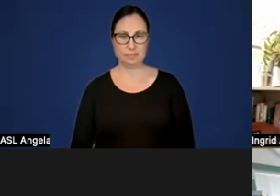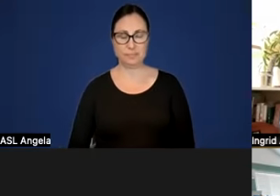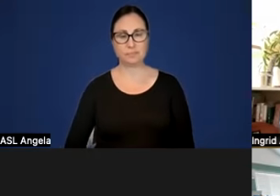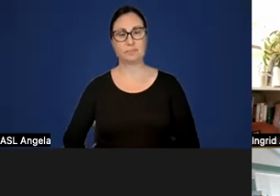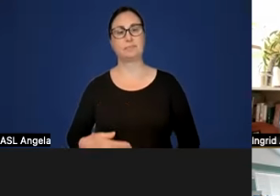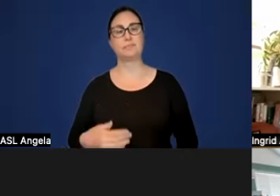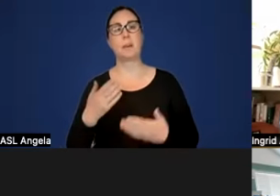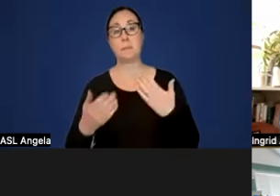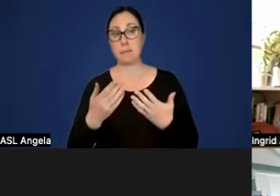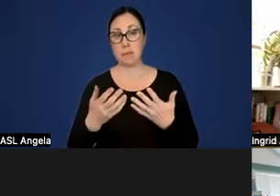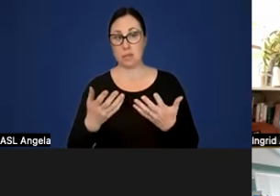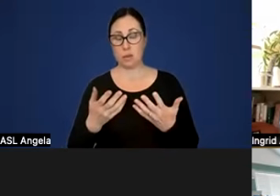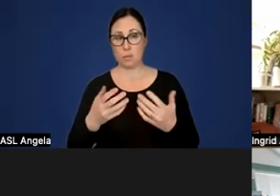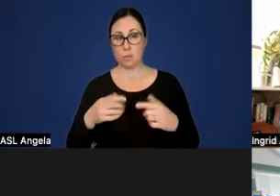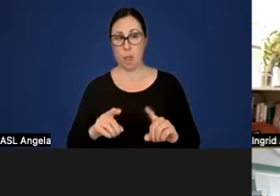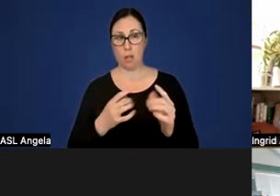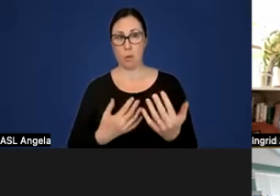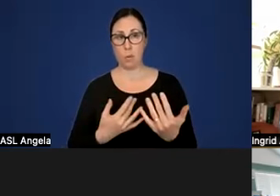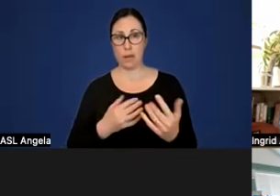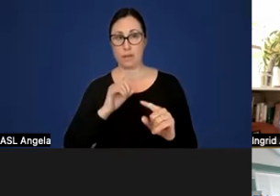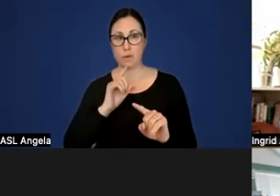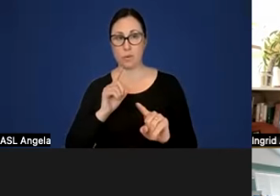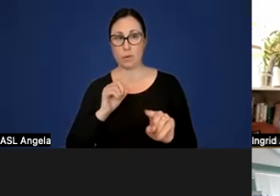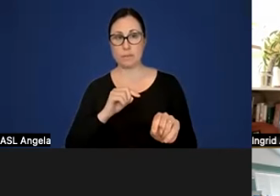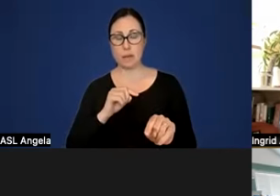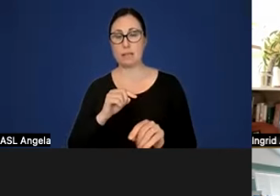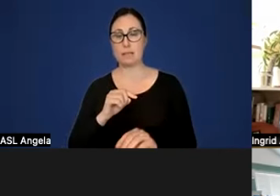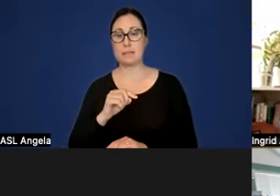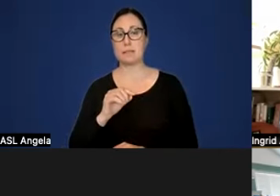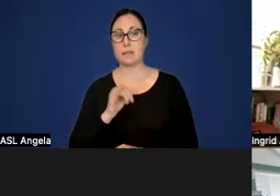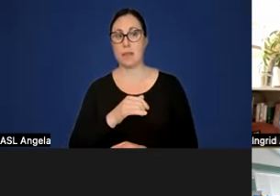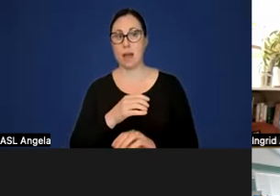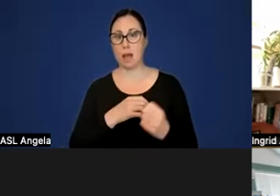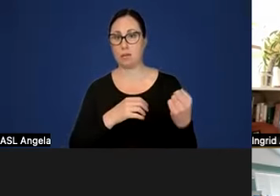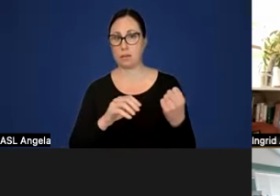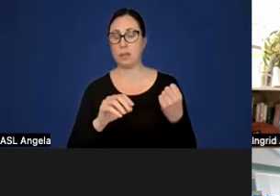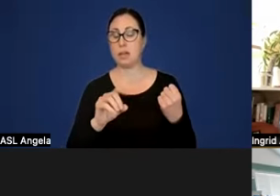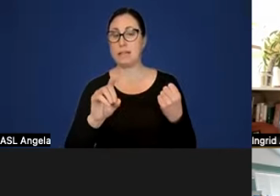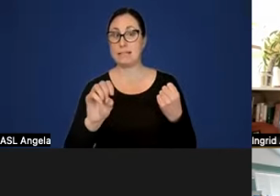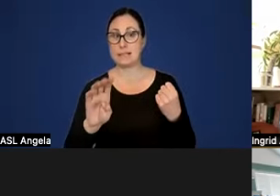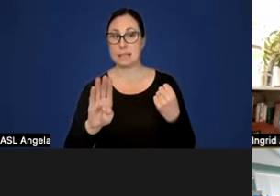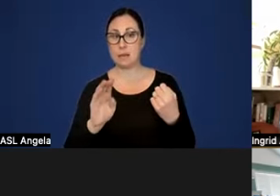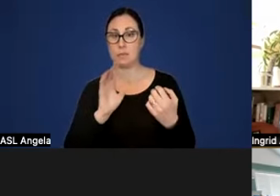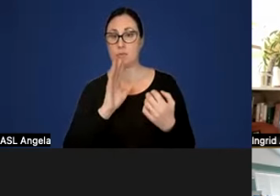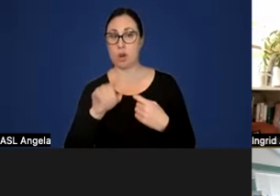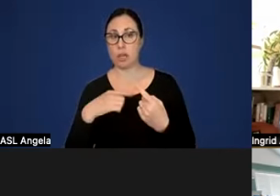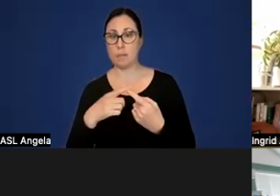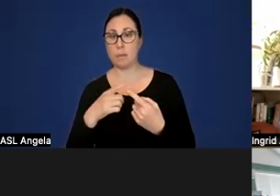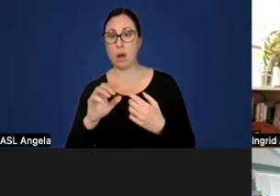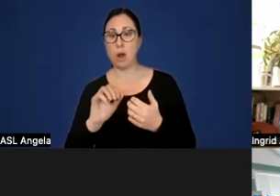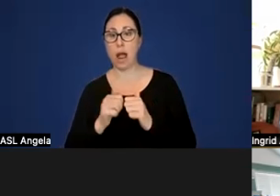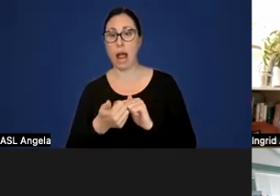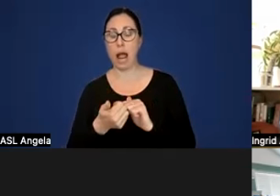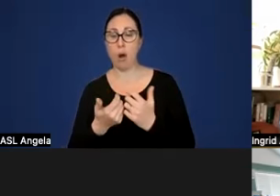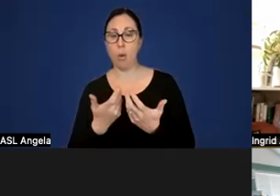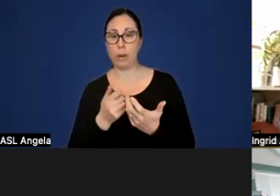Maybe while we're waiting for a response to that, Deb, when you were talking about our coping mechanisms, I think we talked a little bit about